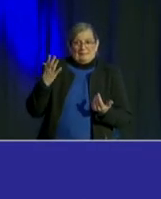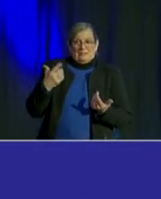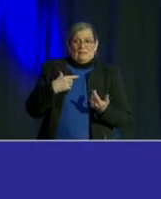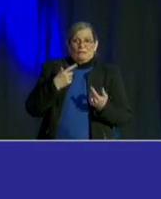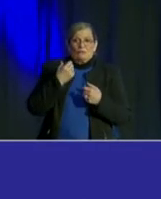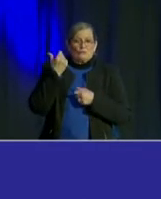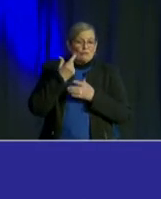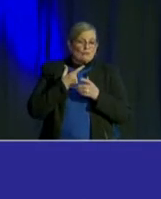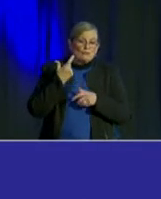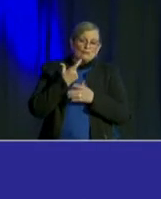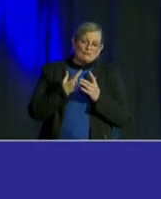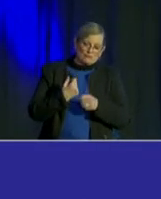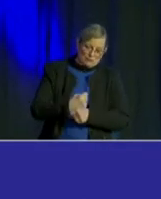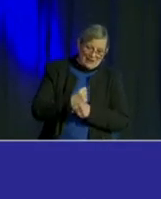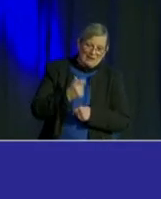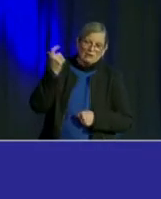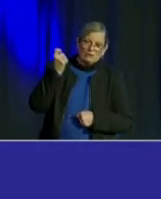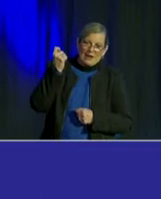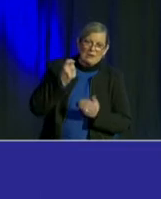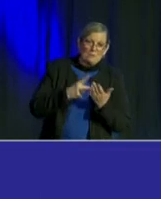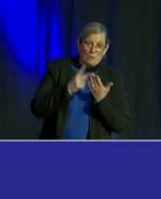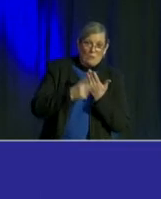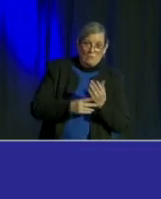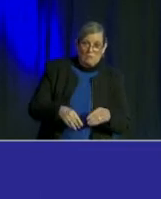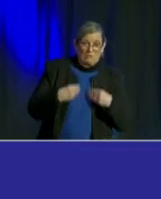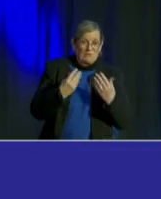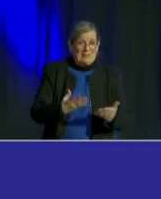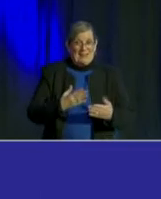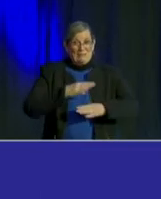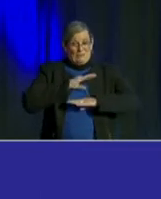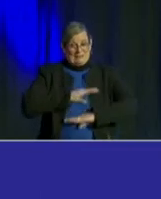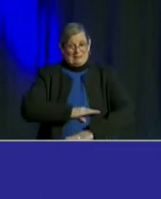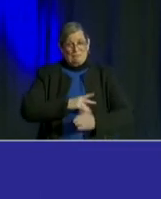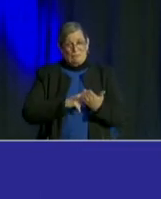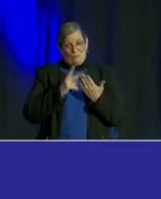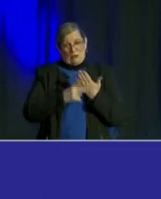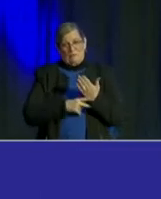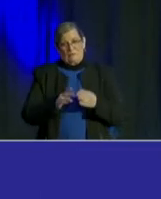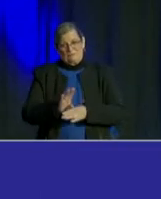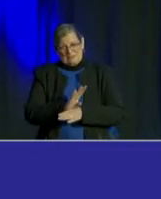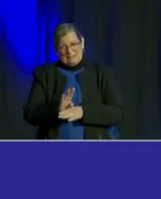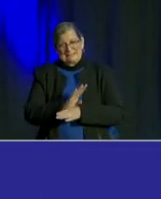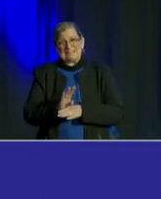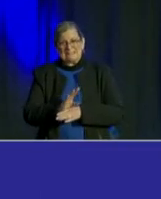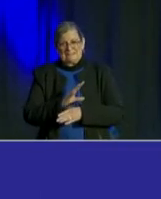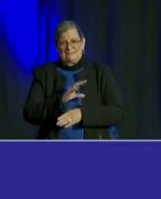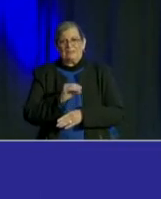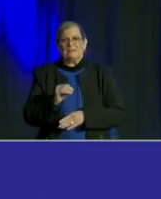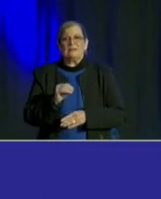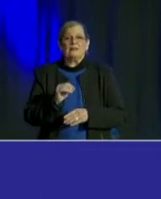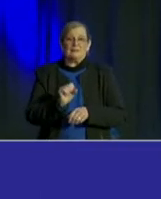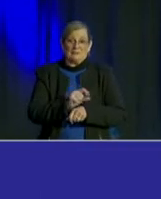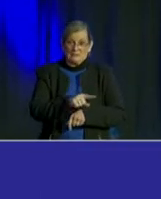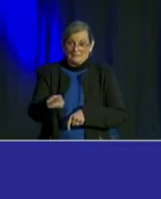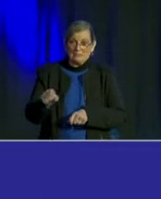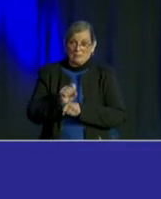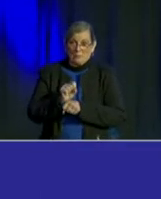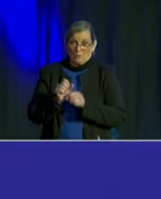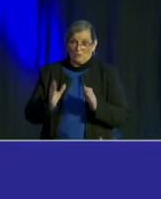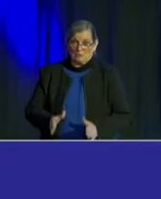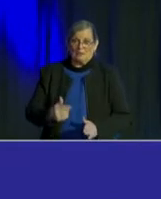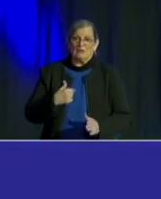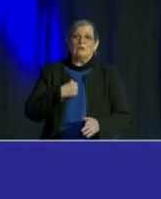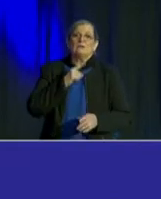in order to provide needed relief to businesses so that they can sustain their employees. That is a way that we actually